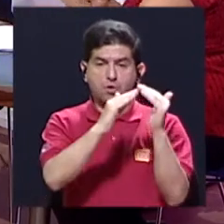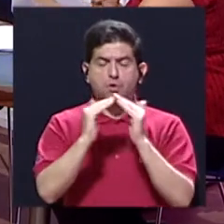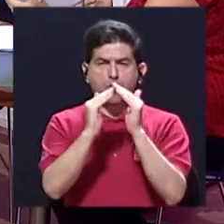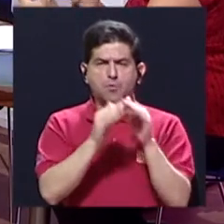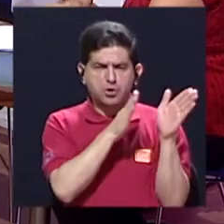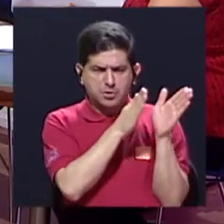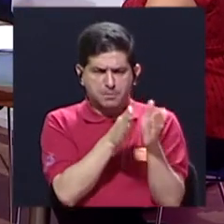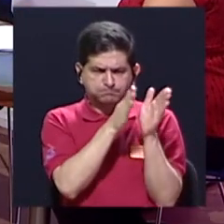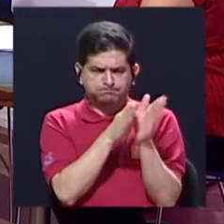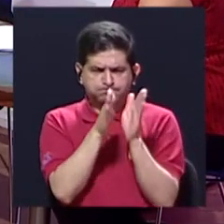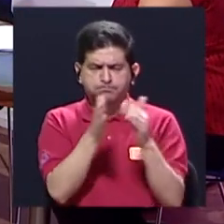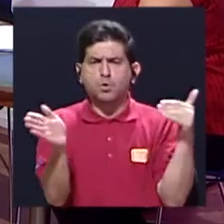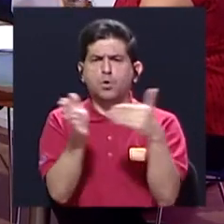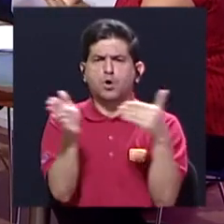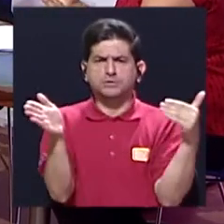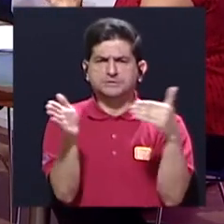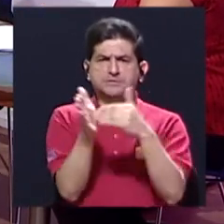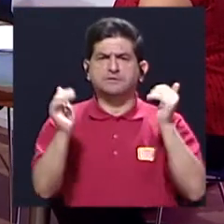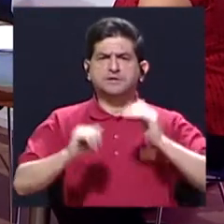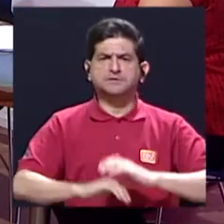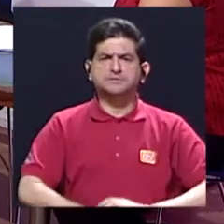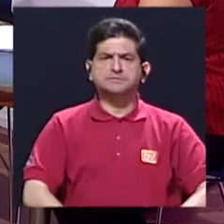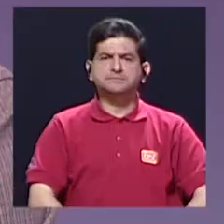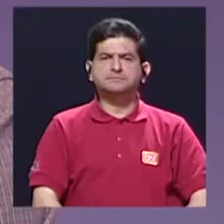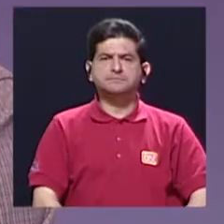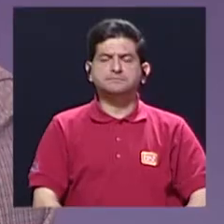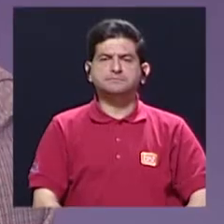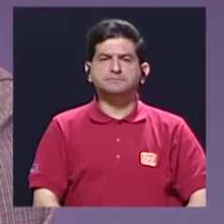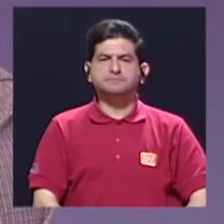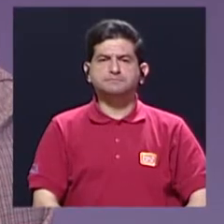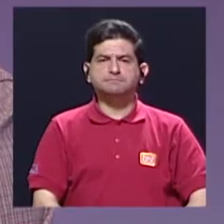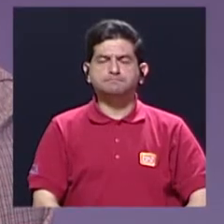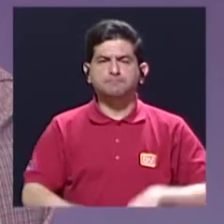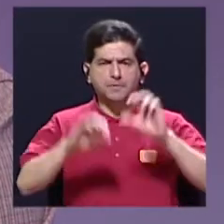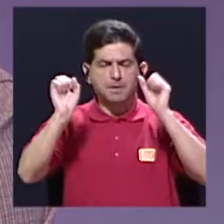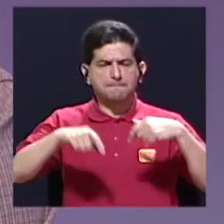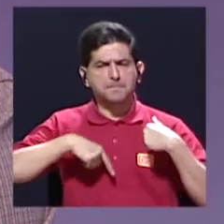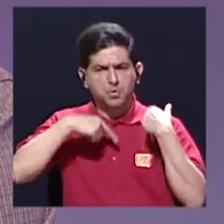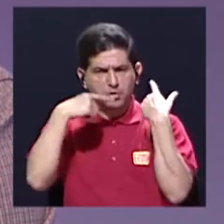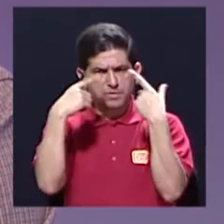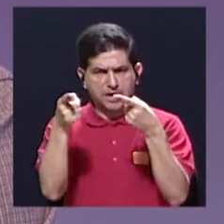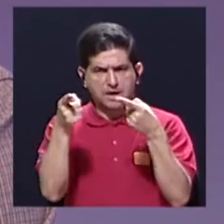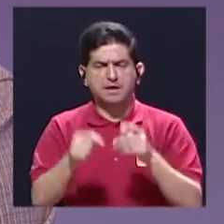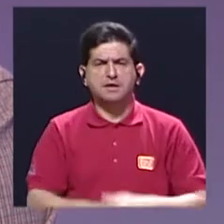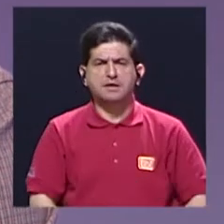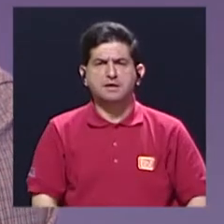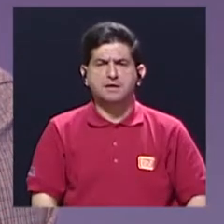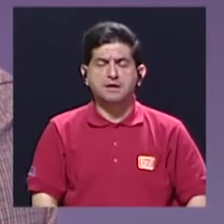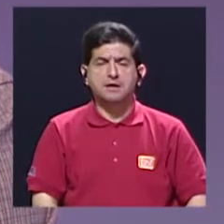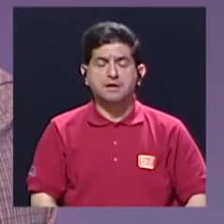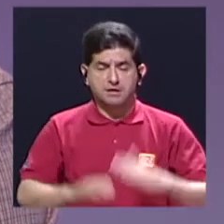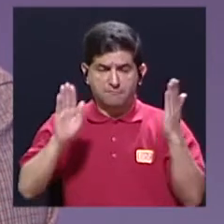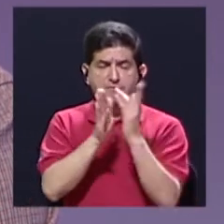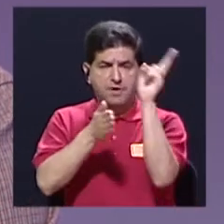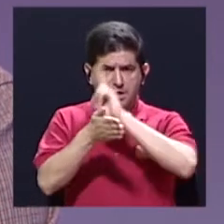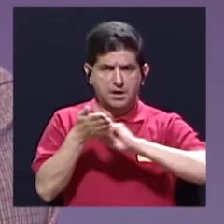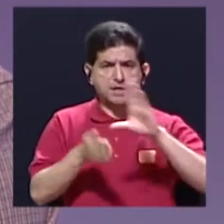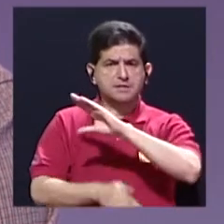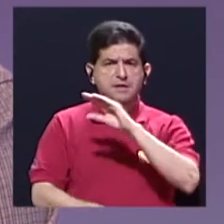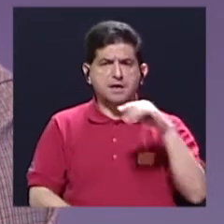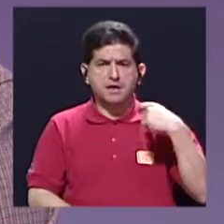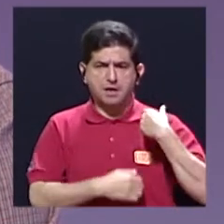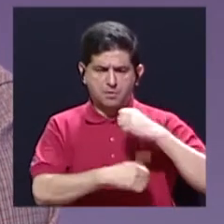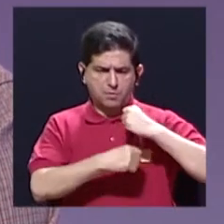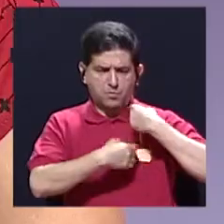organized again to come to the university and to the